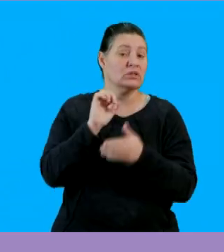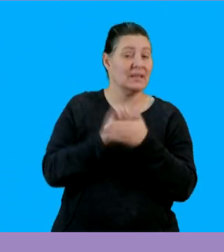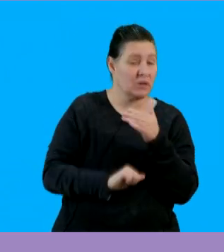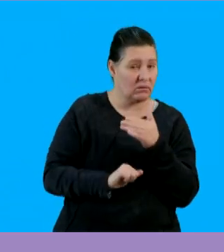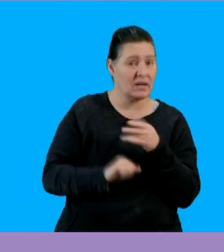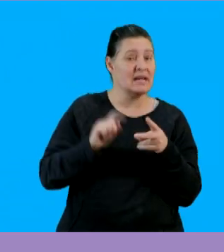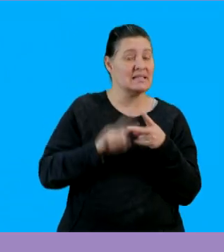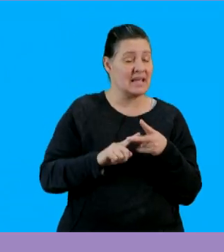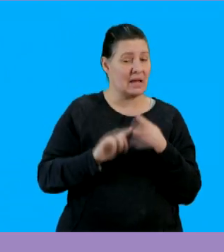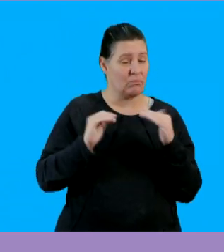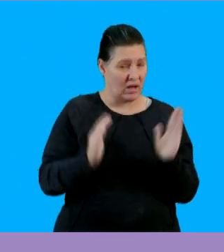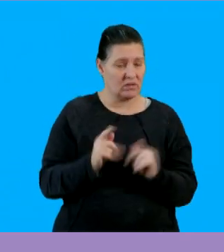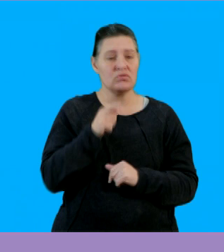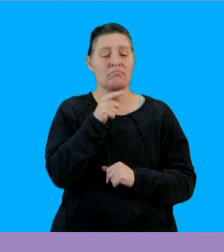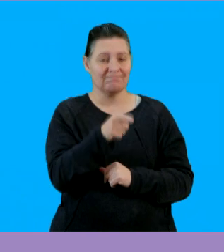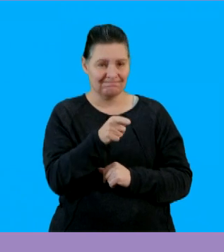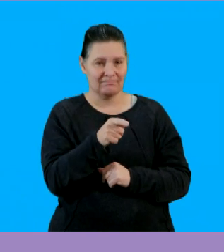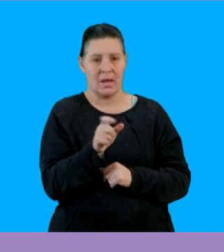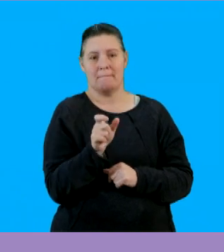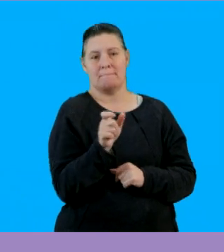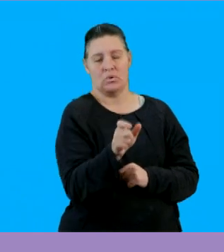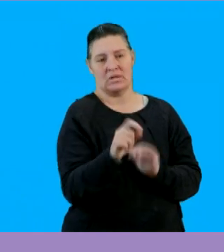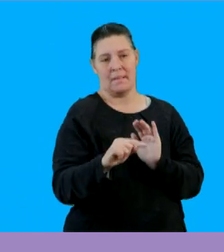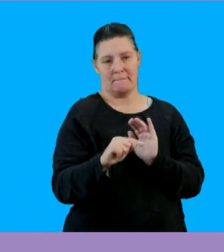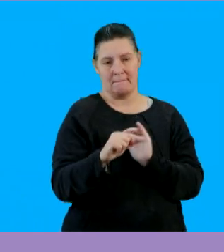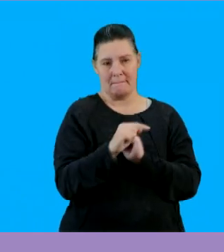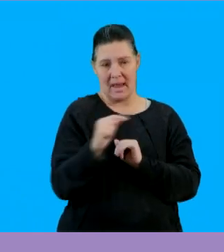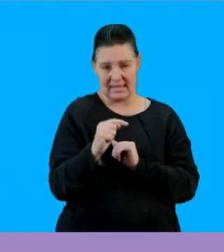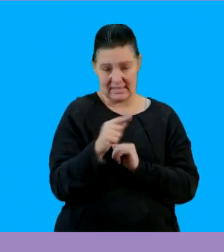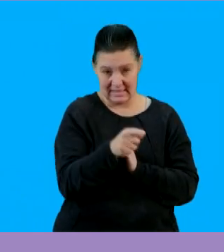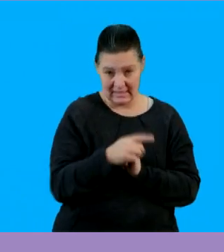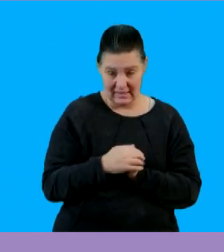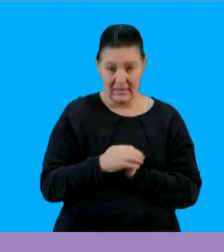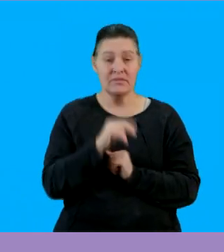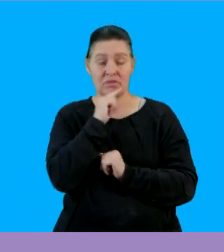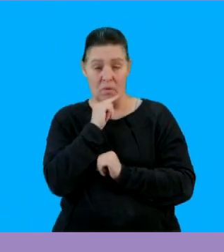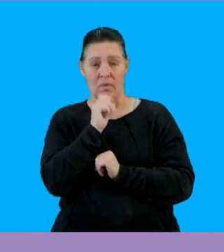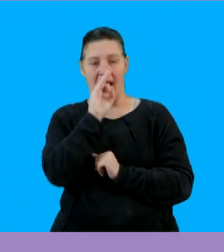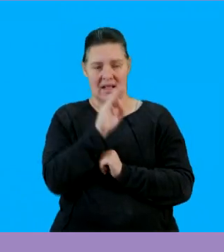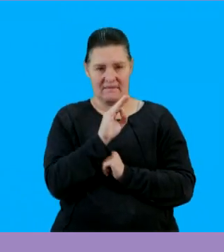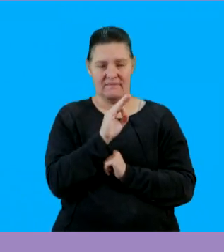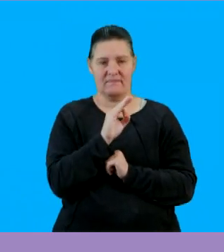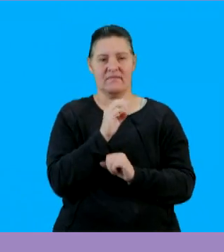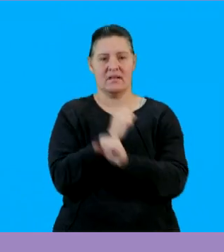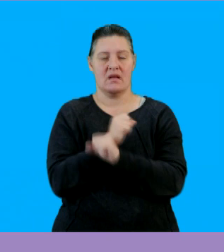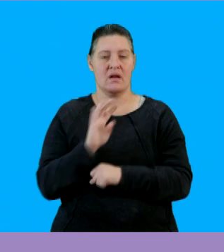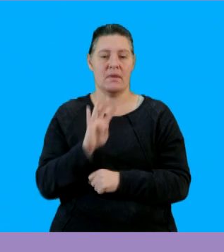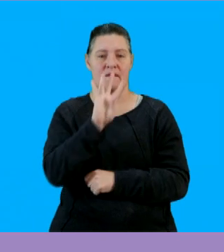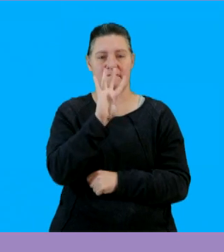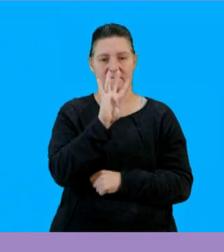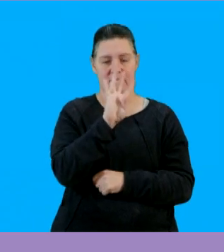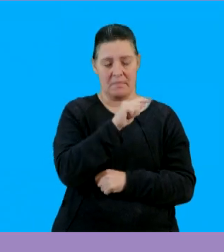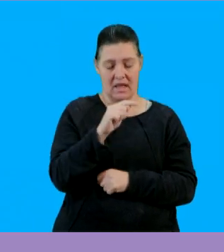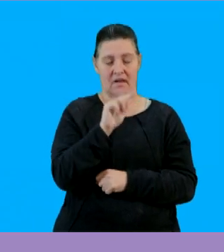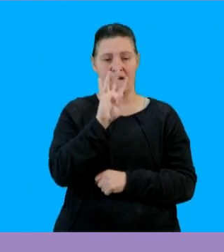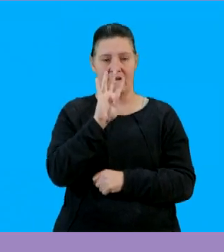now, because we are subtracting in the second bracket, then we are just going to put down a subtraction there. So that is f multiplied by 4,